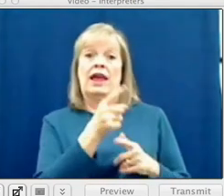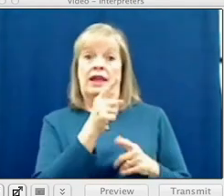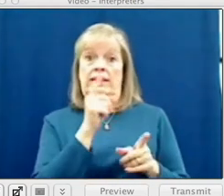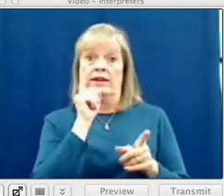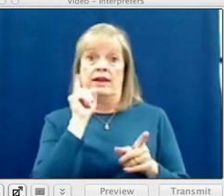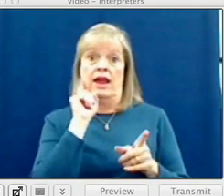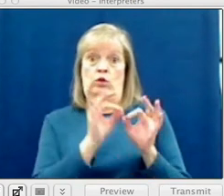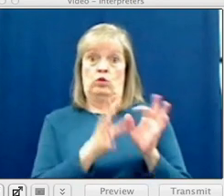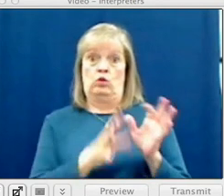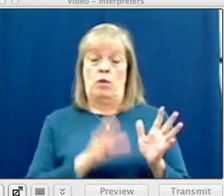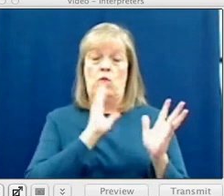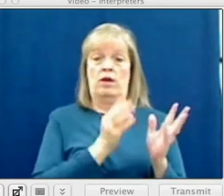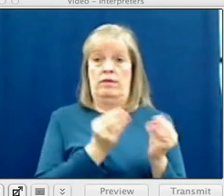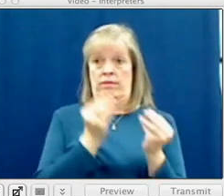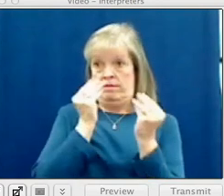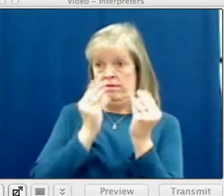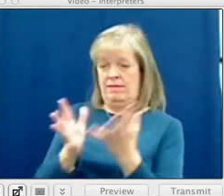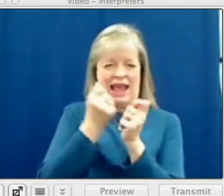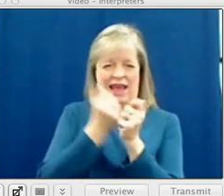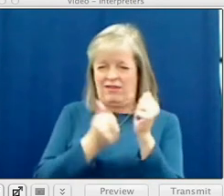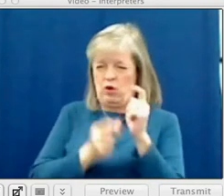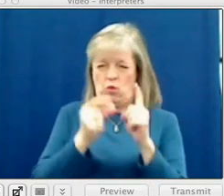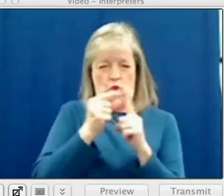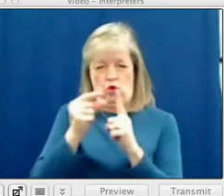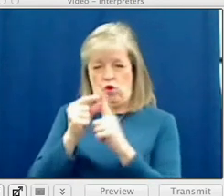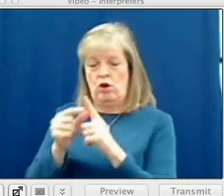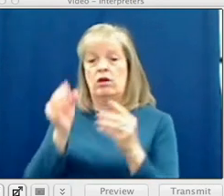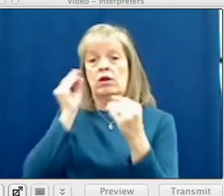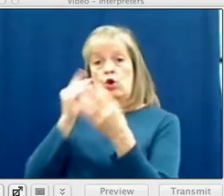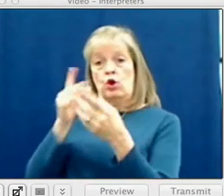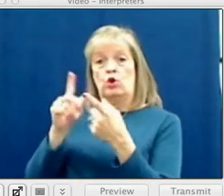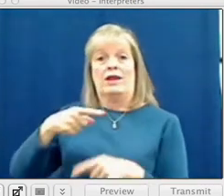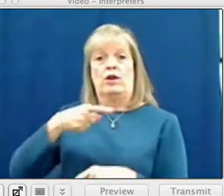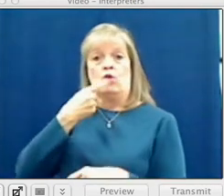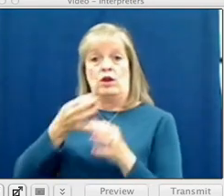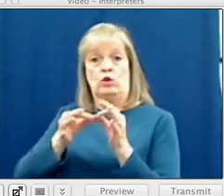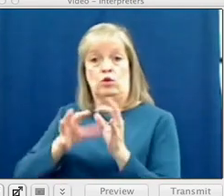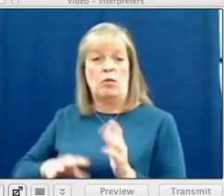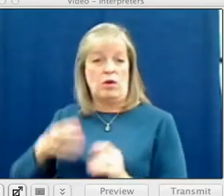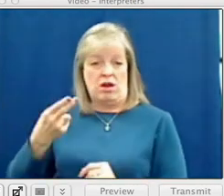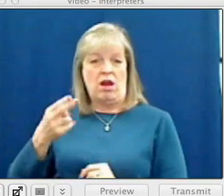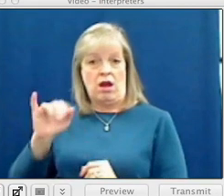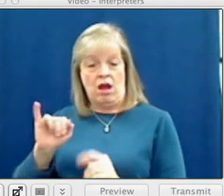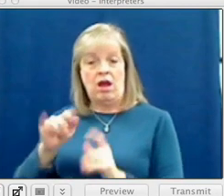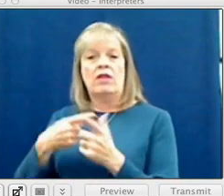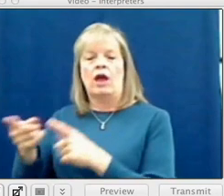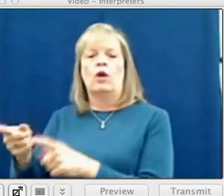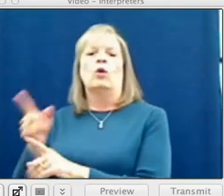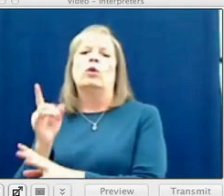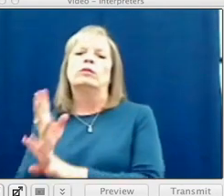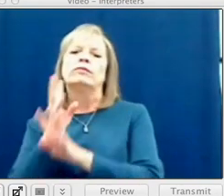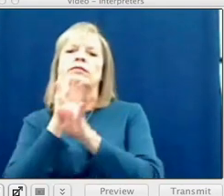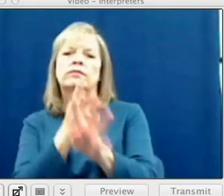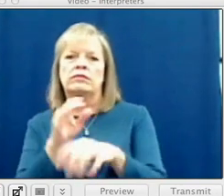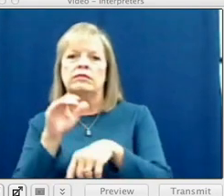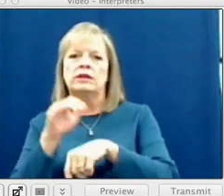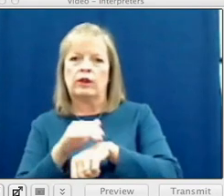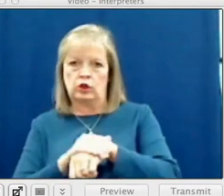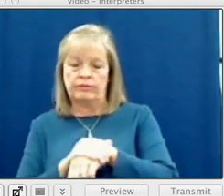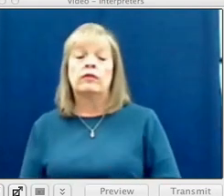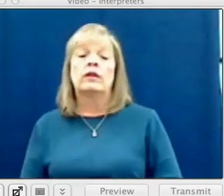lip reading, to the hearing interpreter, who would then voice it into spoken English. The lawyer met with the interpreters